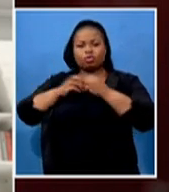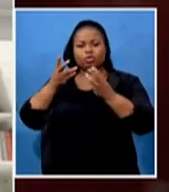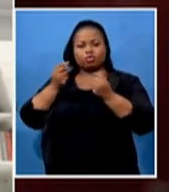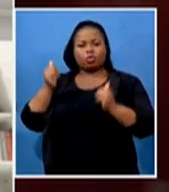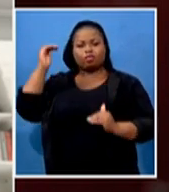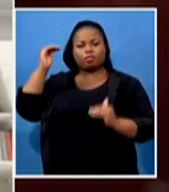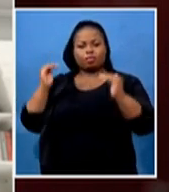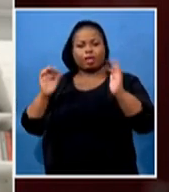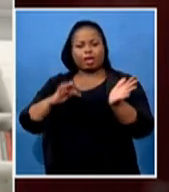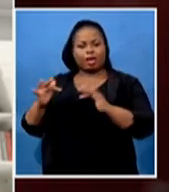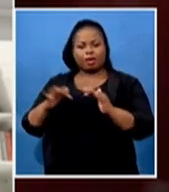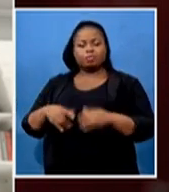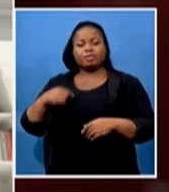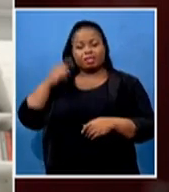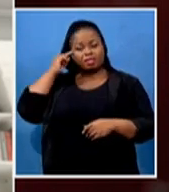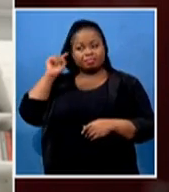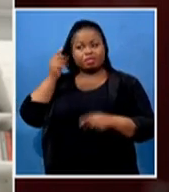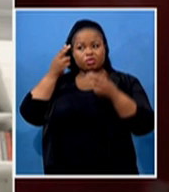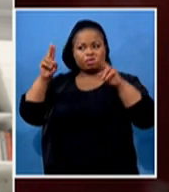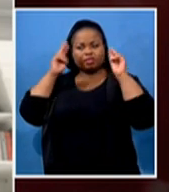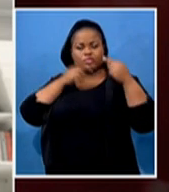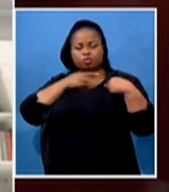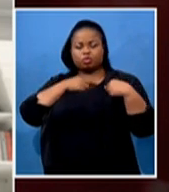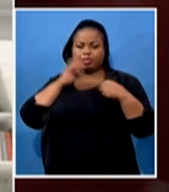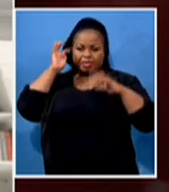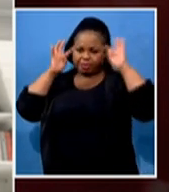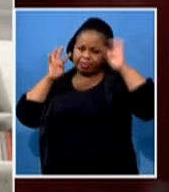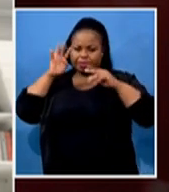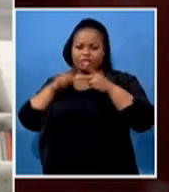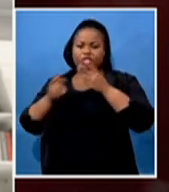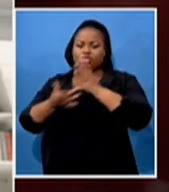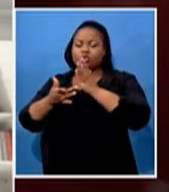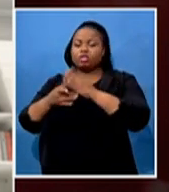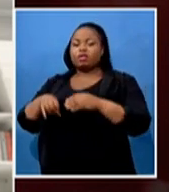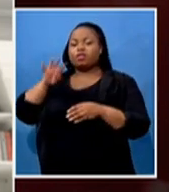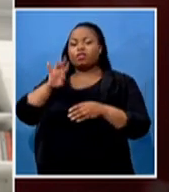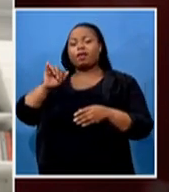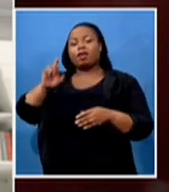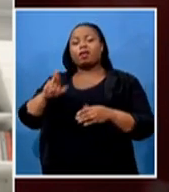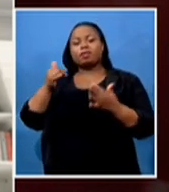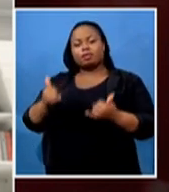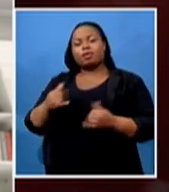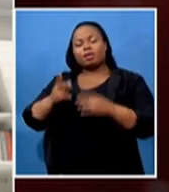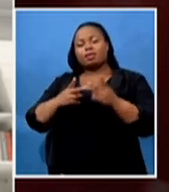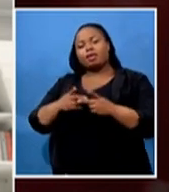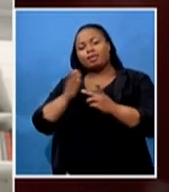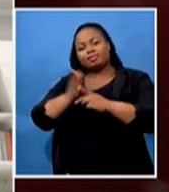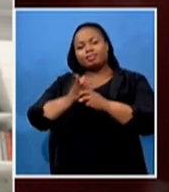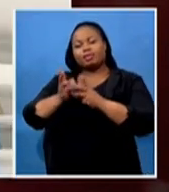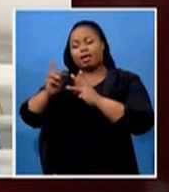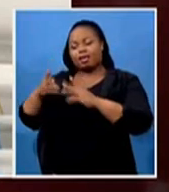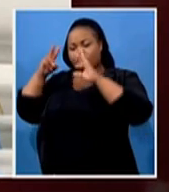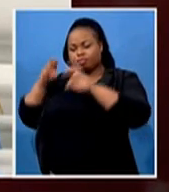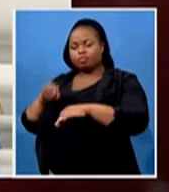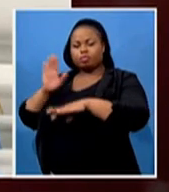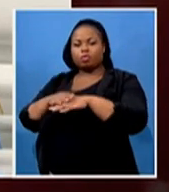course, innovation and technology, the fourth industrial revolution, are other areas of research that you should focus on. It's the